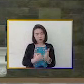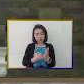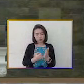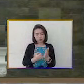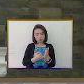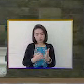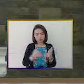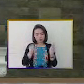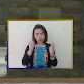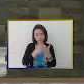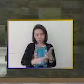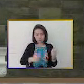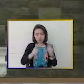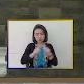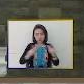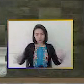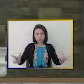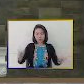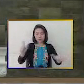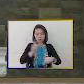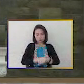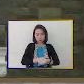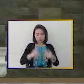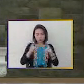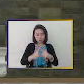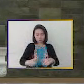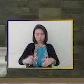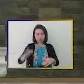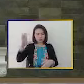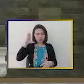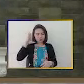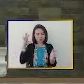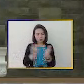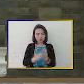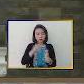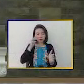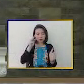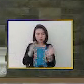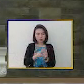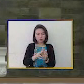What a great privilege, oh God, to hear your message for us.